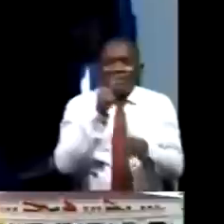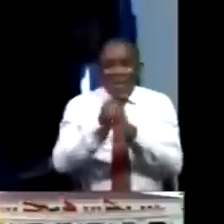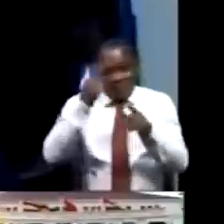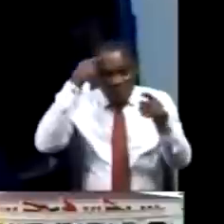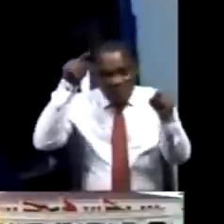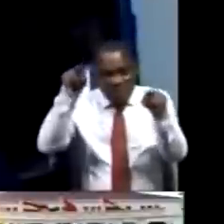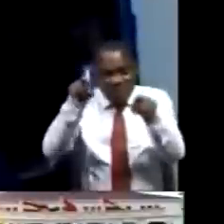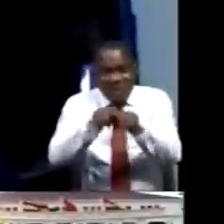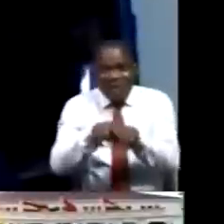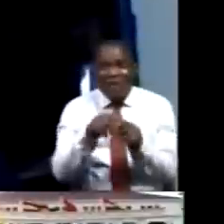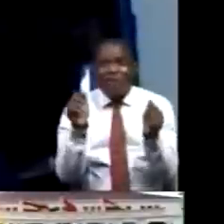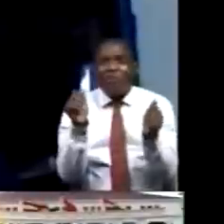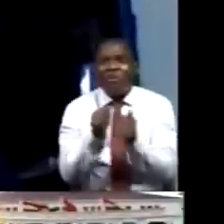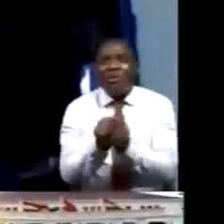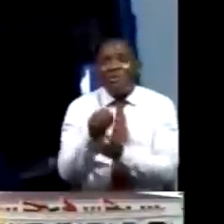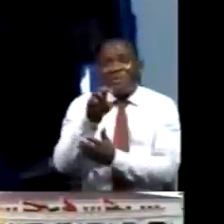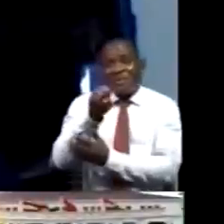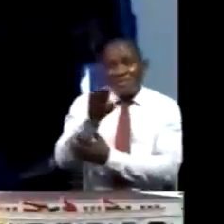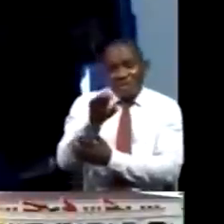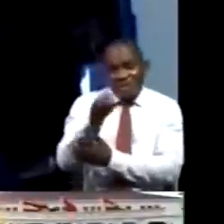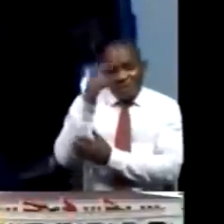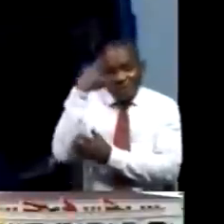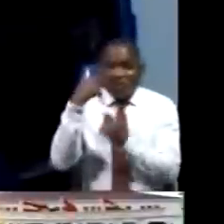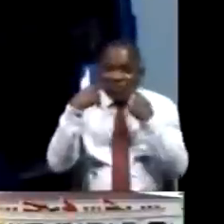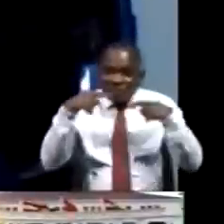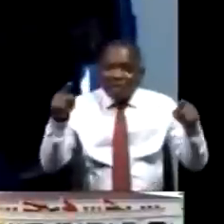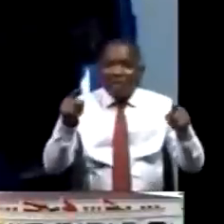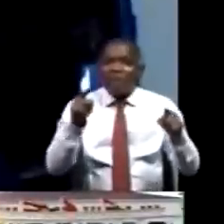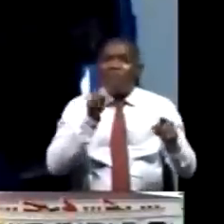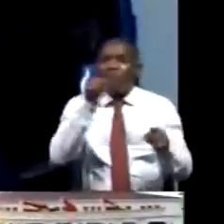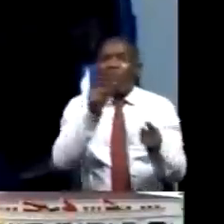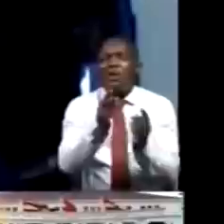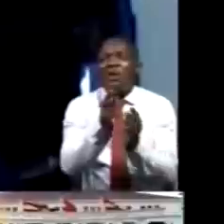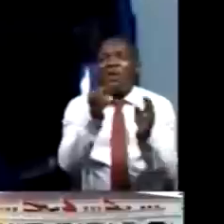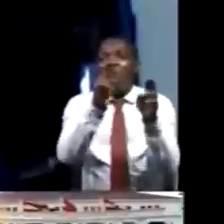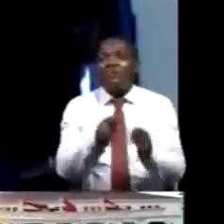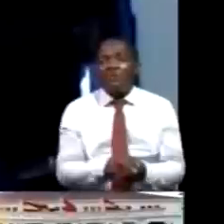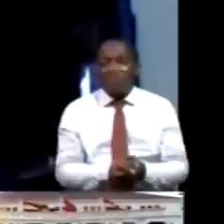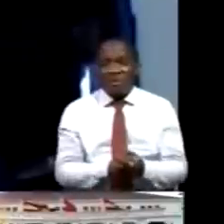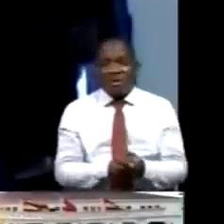cooperate with the EC for the declaration of the true results. And